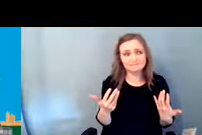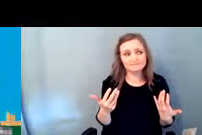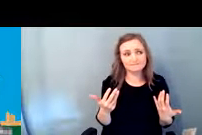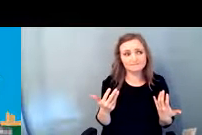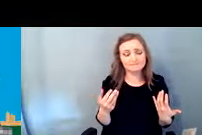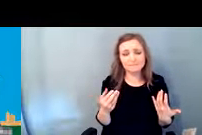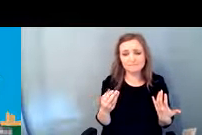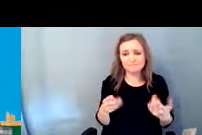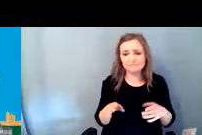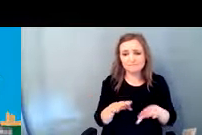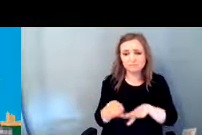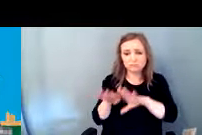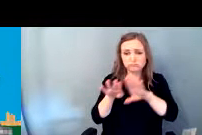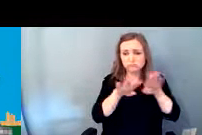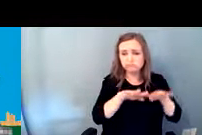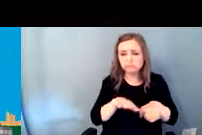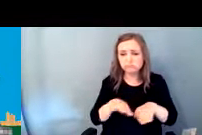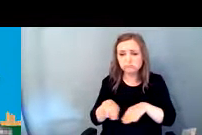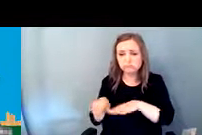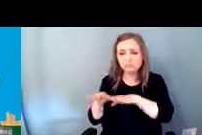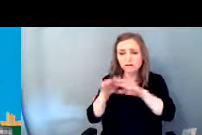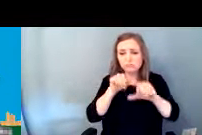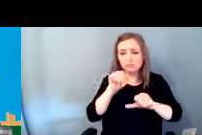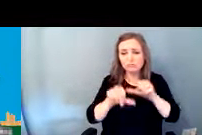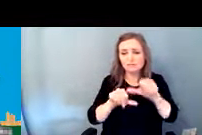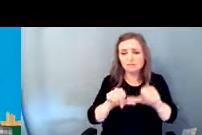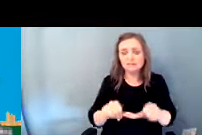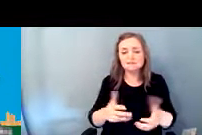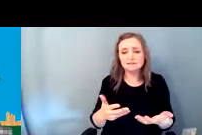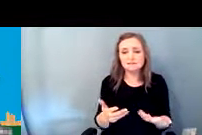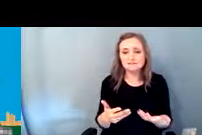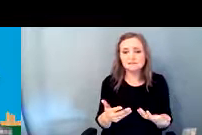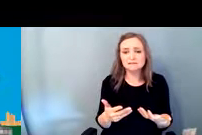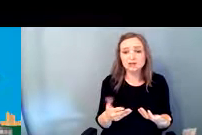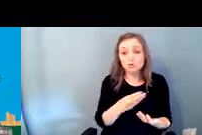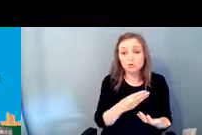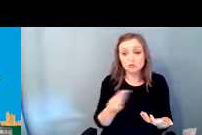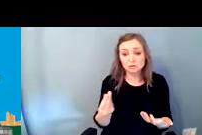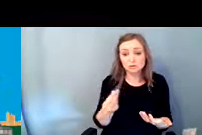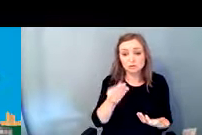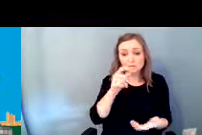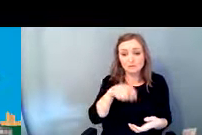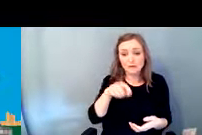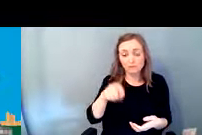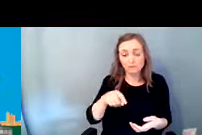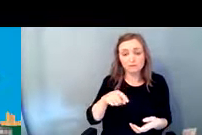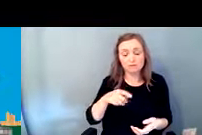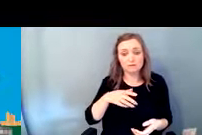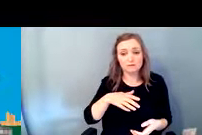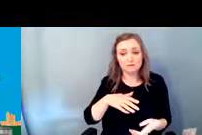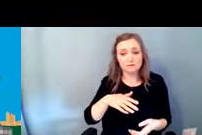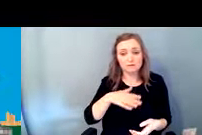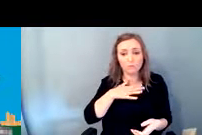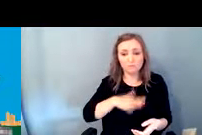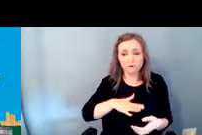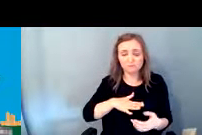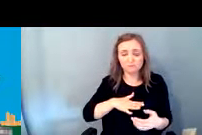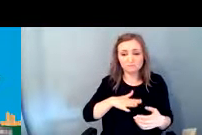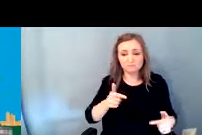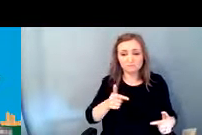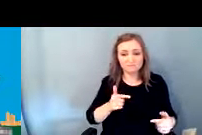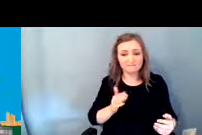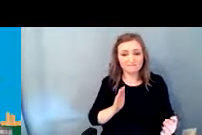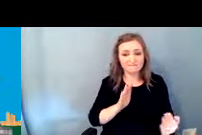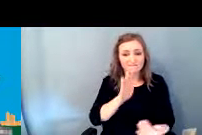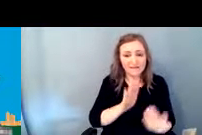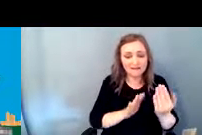formalisation of this process, because some people want to do it because it's a very sensitive issue,